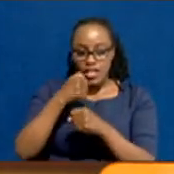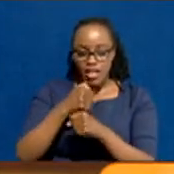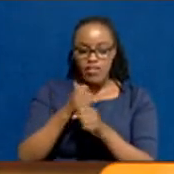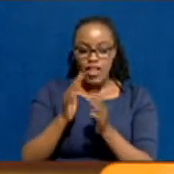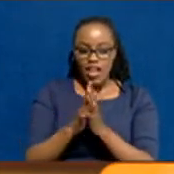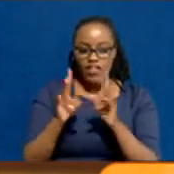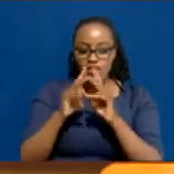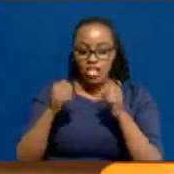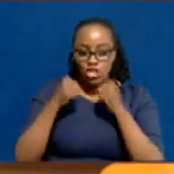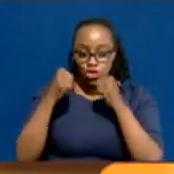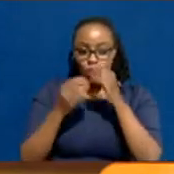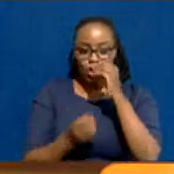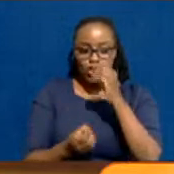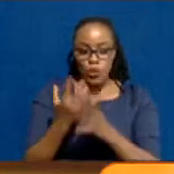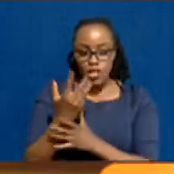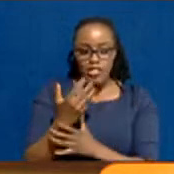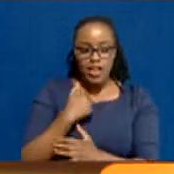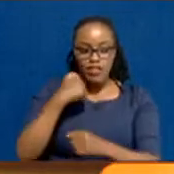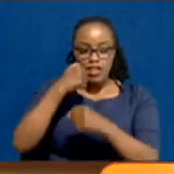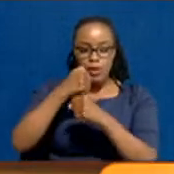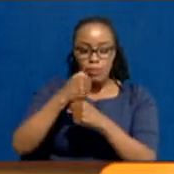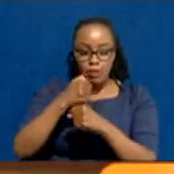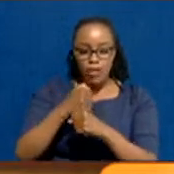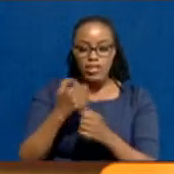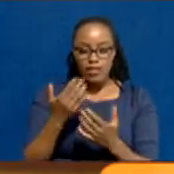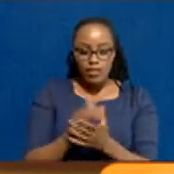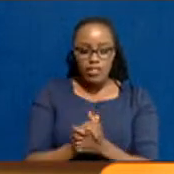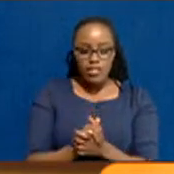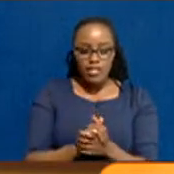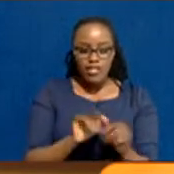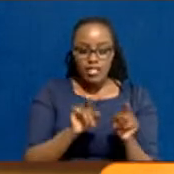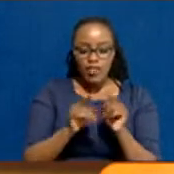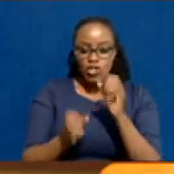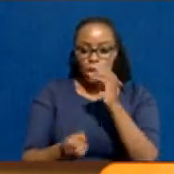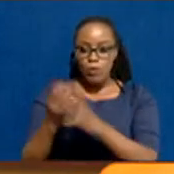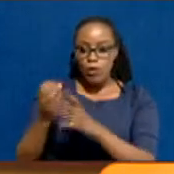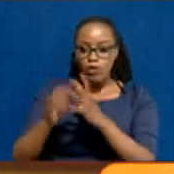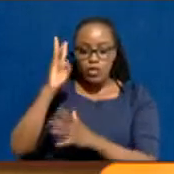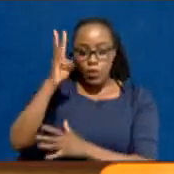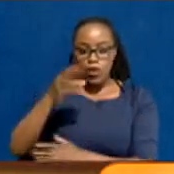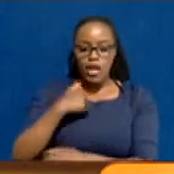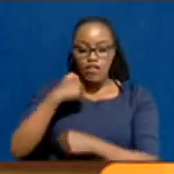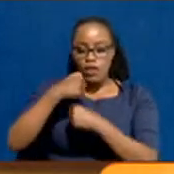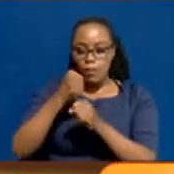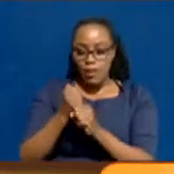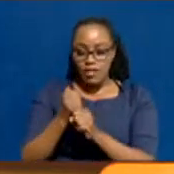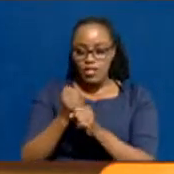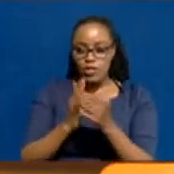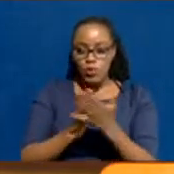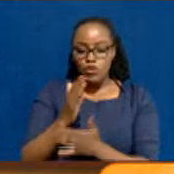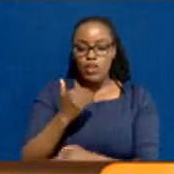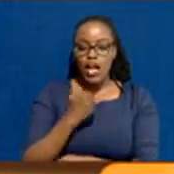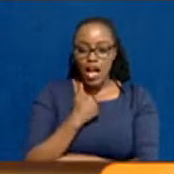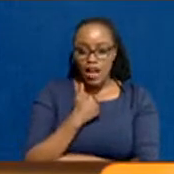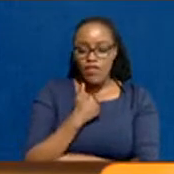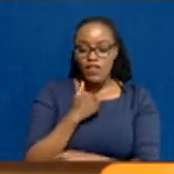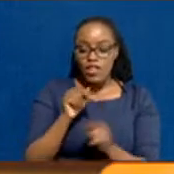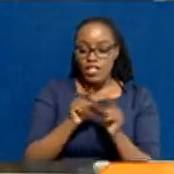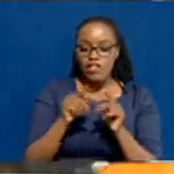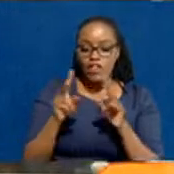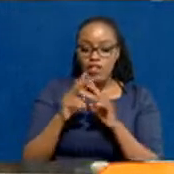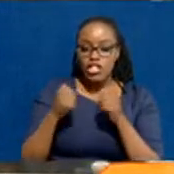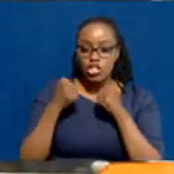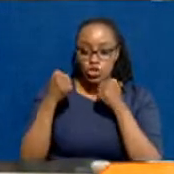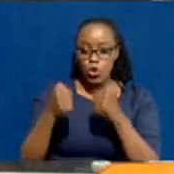very strongly growing middle class, which is able to afford the products that we produce. And so our ambition is to go into Asia very